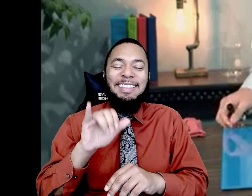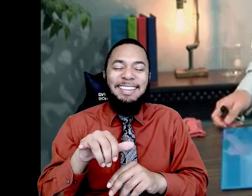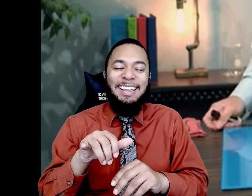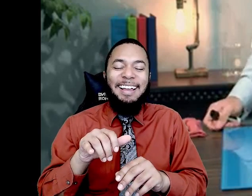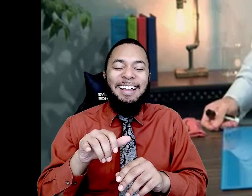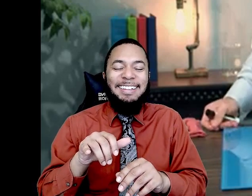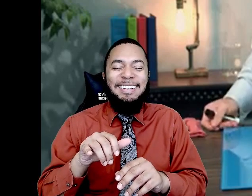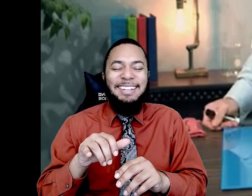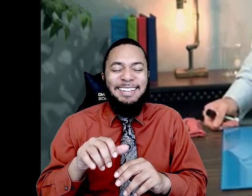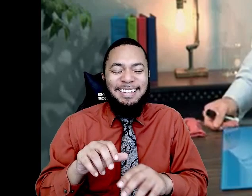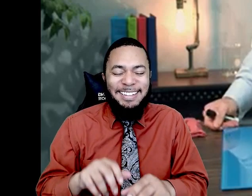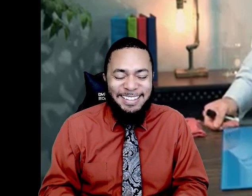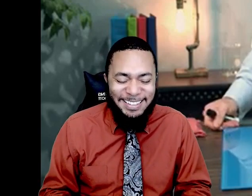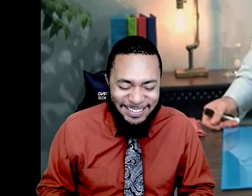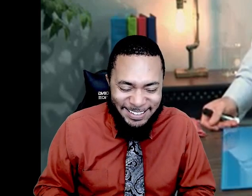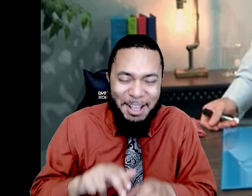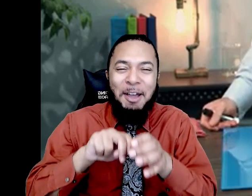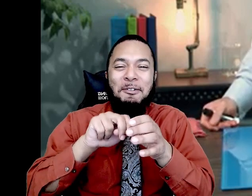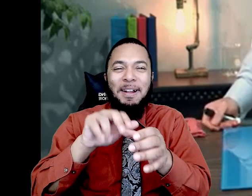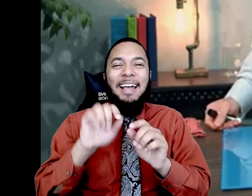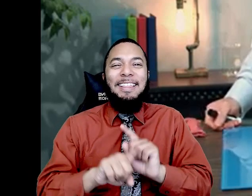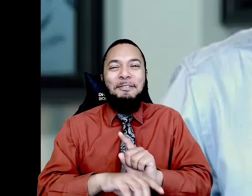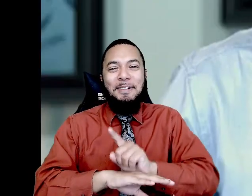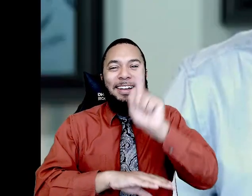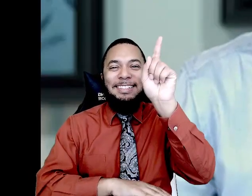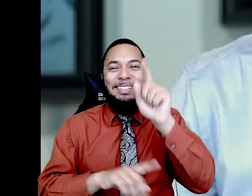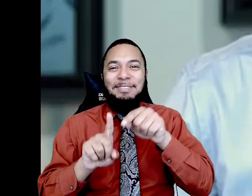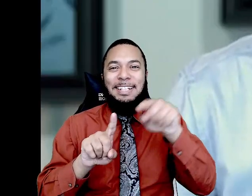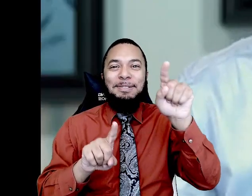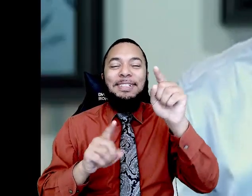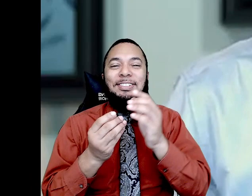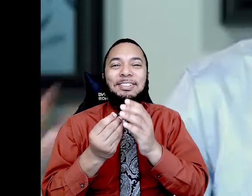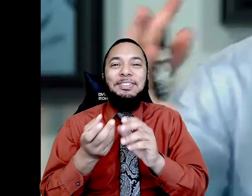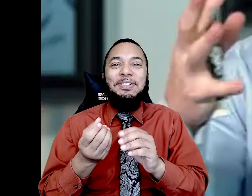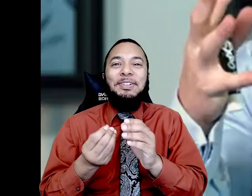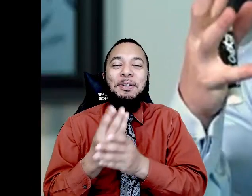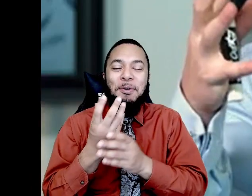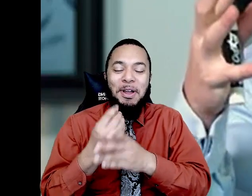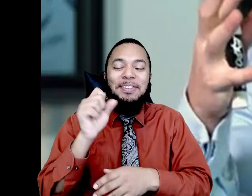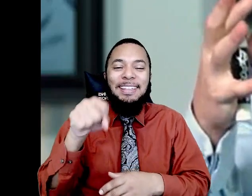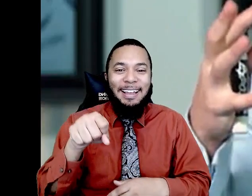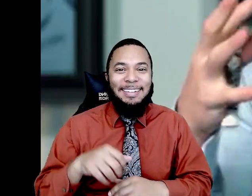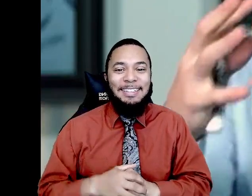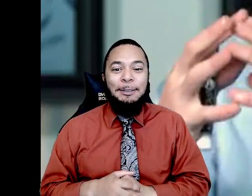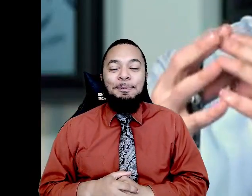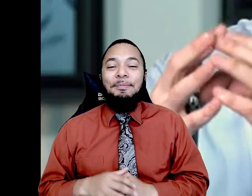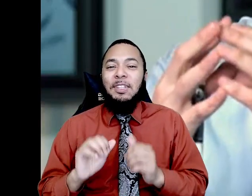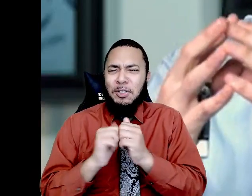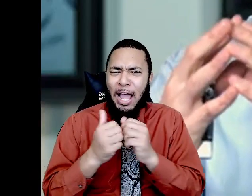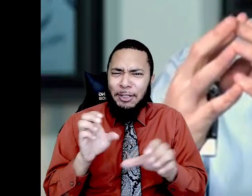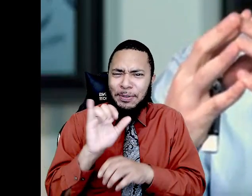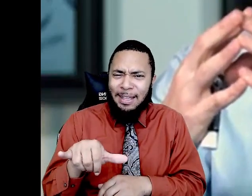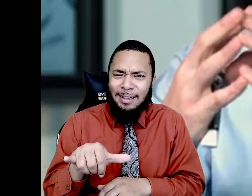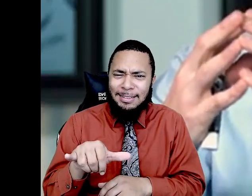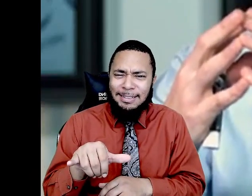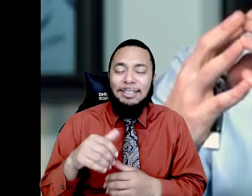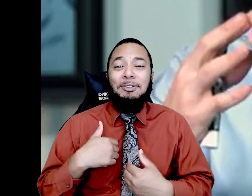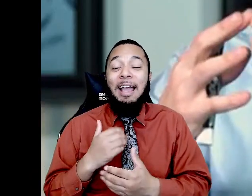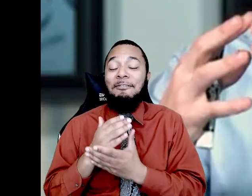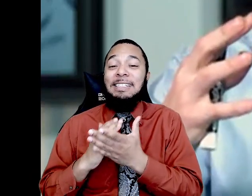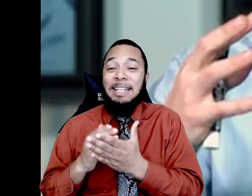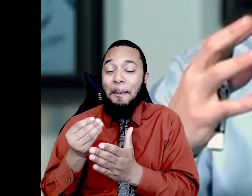with compound interest. How does it work? Well, you start with a sum of money, and